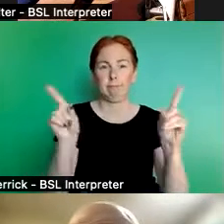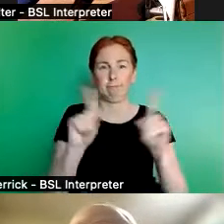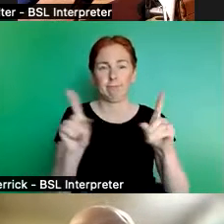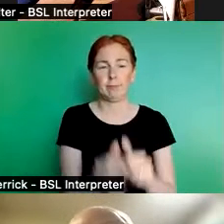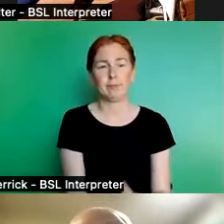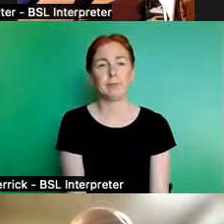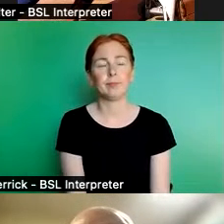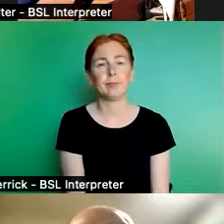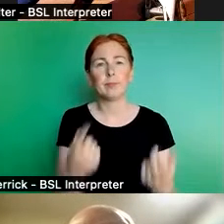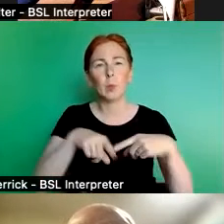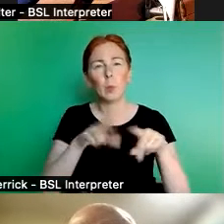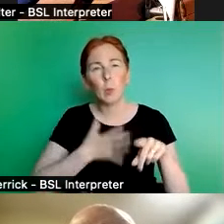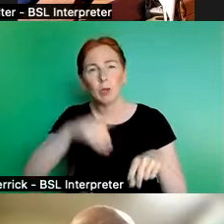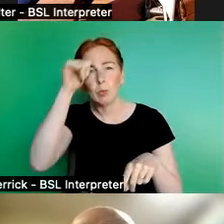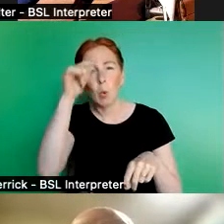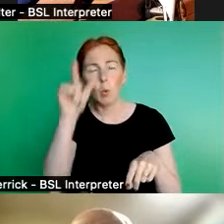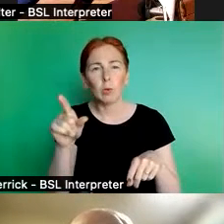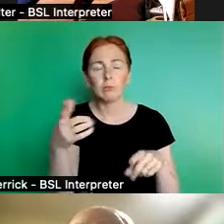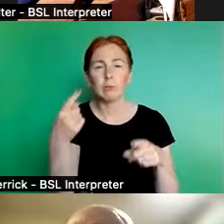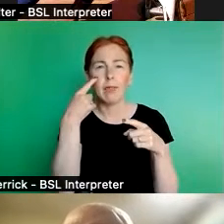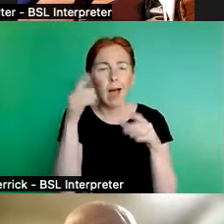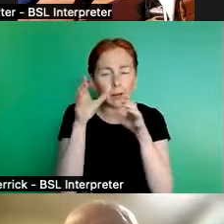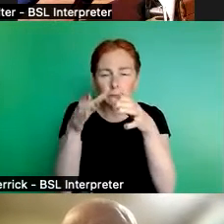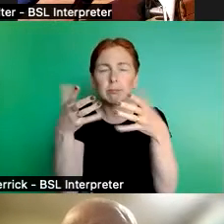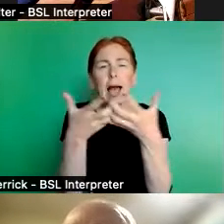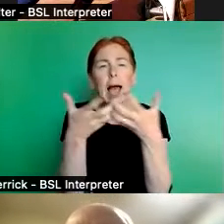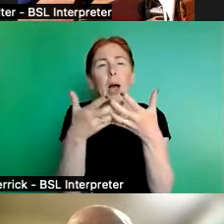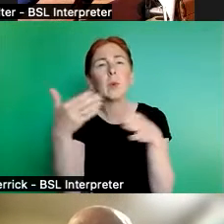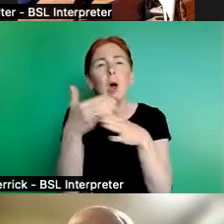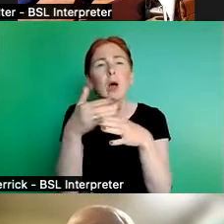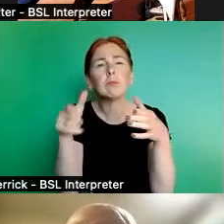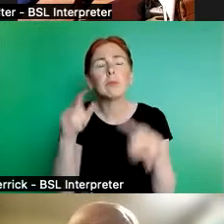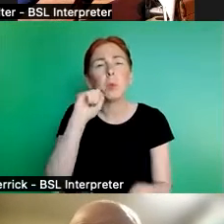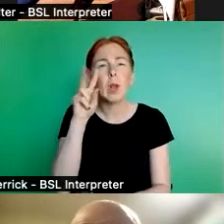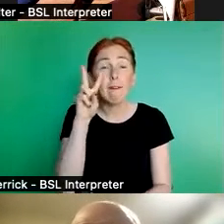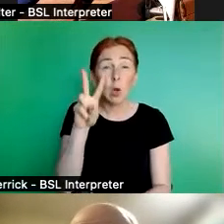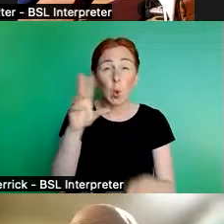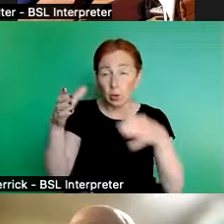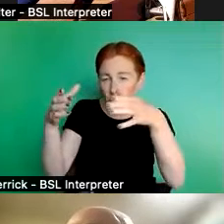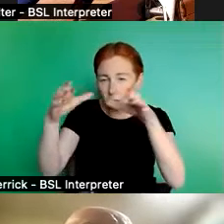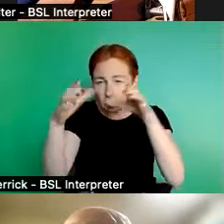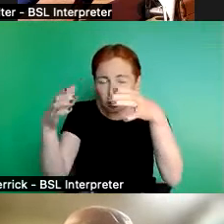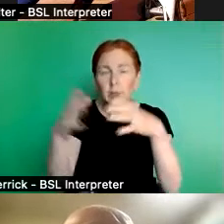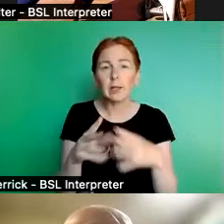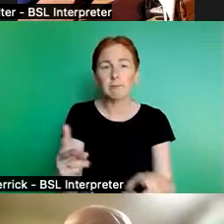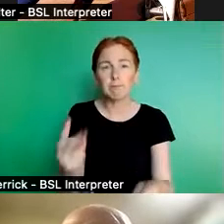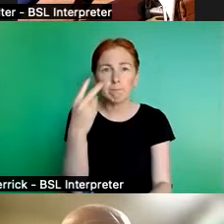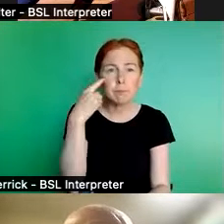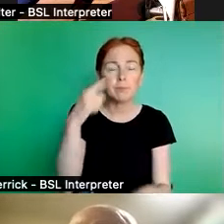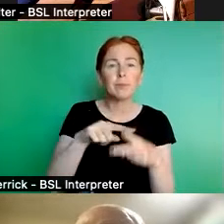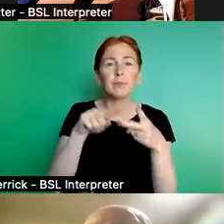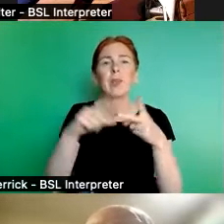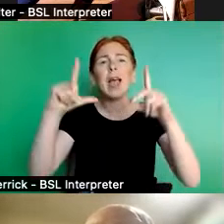know how the eye is working. We'll want to look at the eye and do some imaging, and we may want to probe